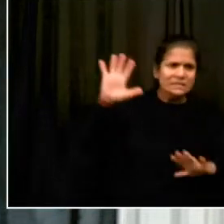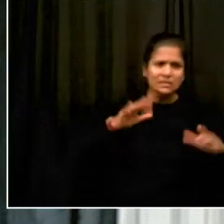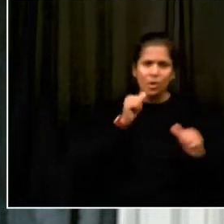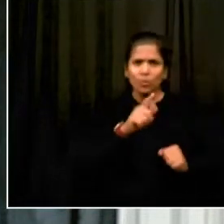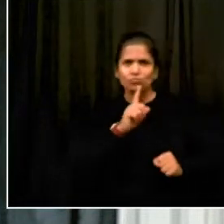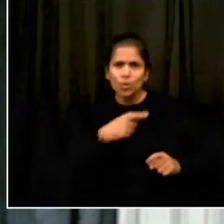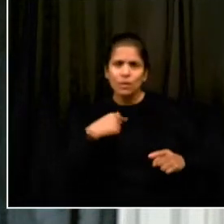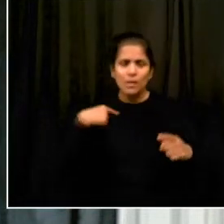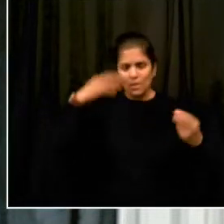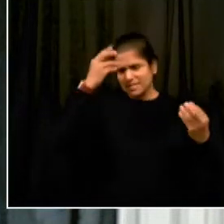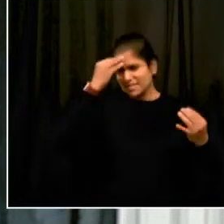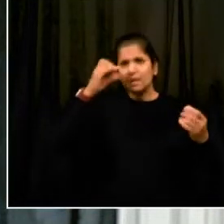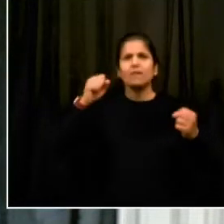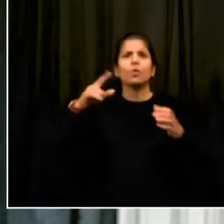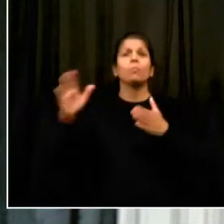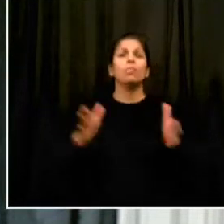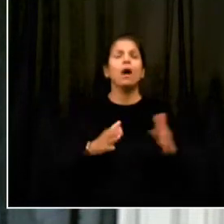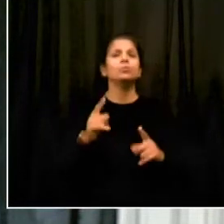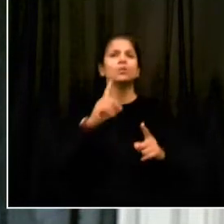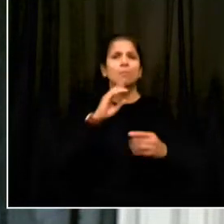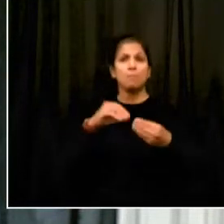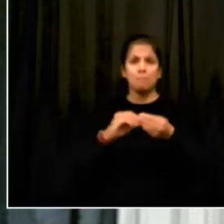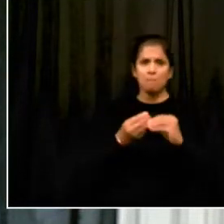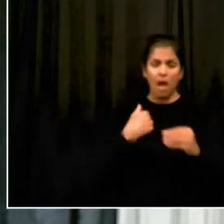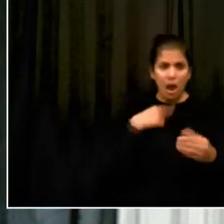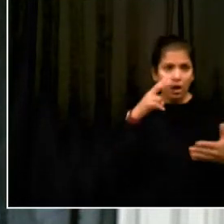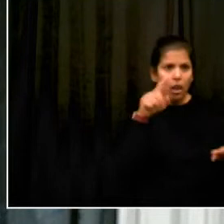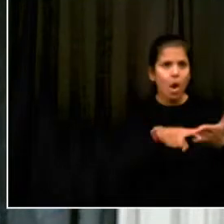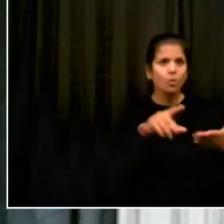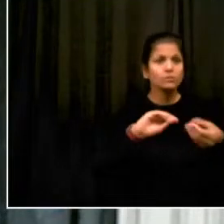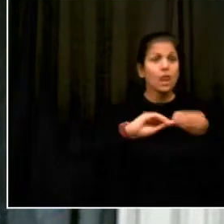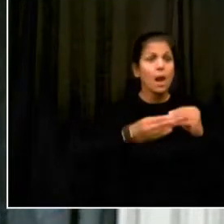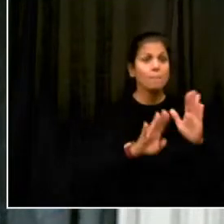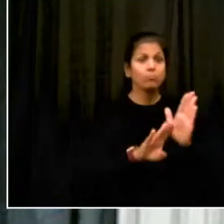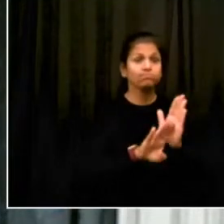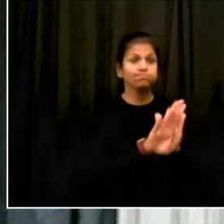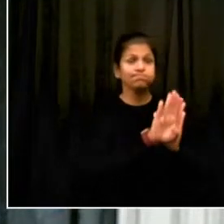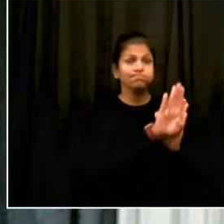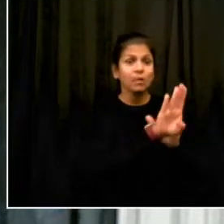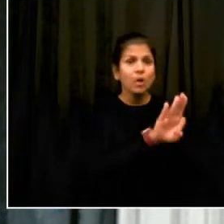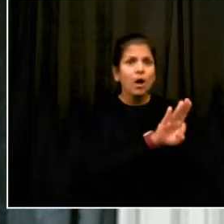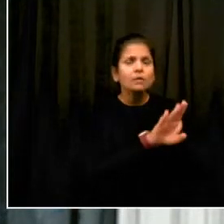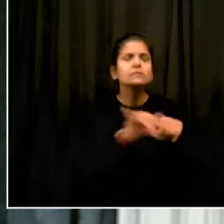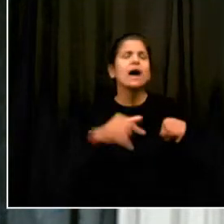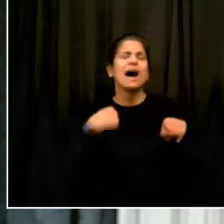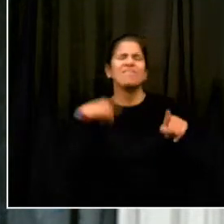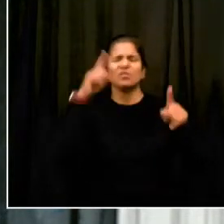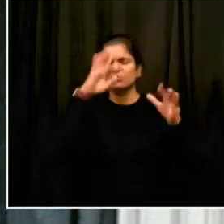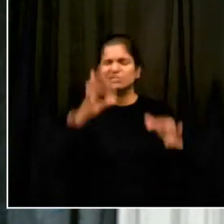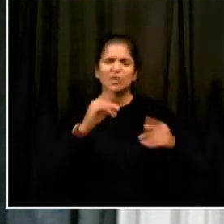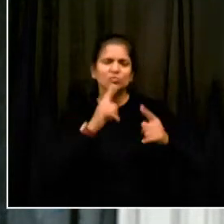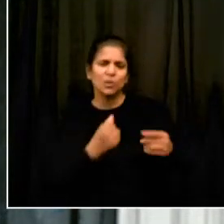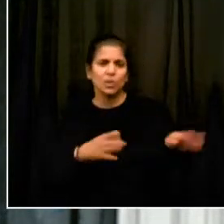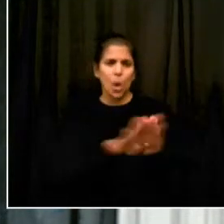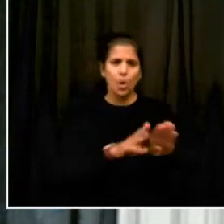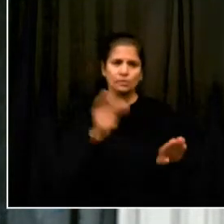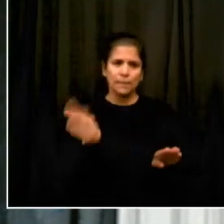testing in tandem with continued rigorous interventions. And as you've mentioned, our Situation Room is